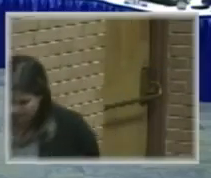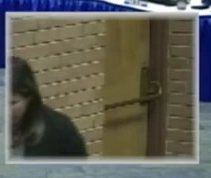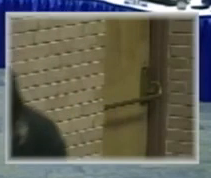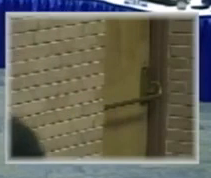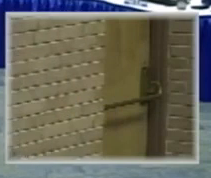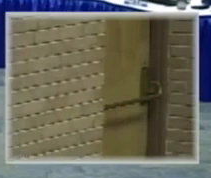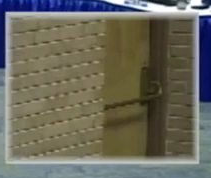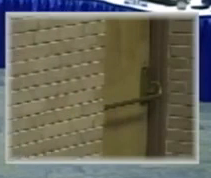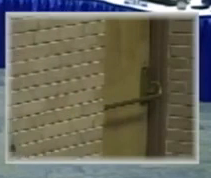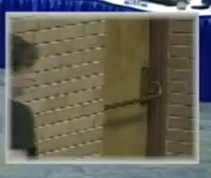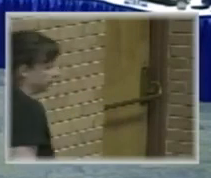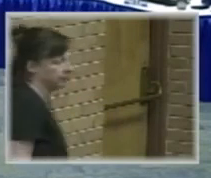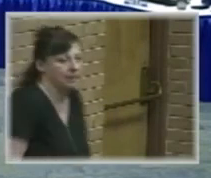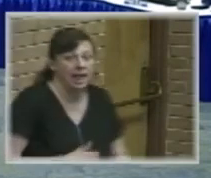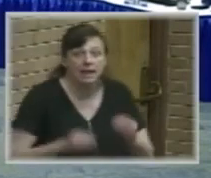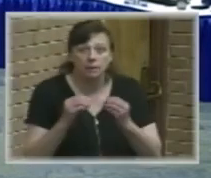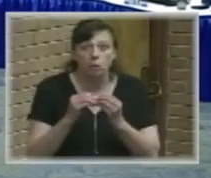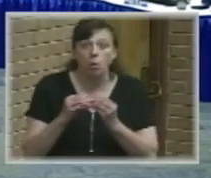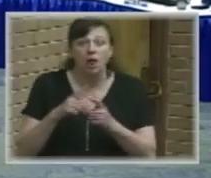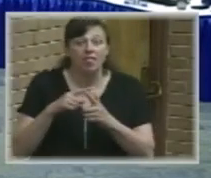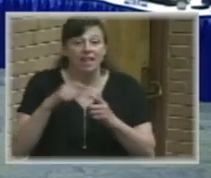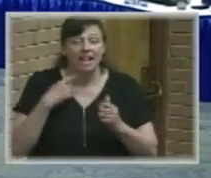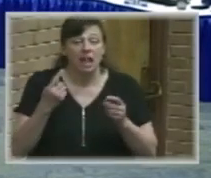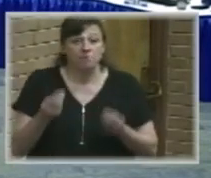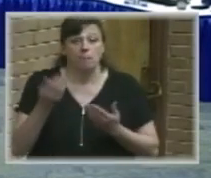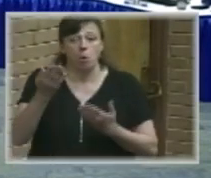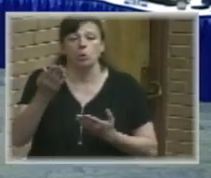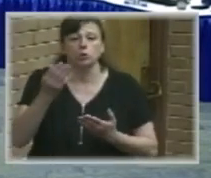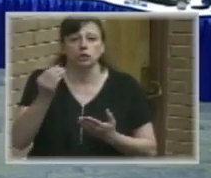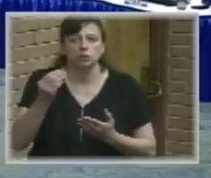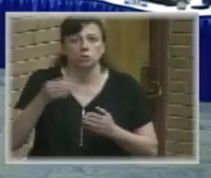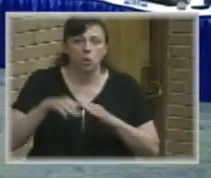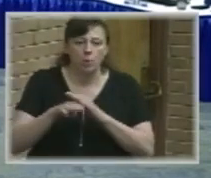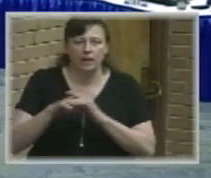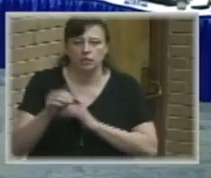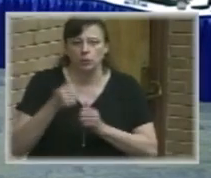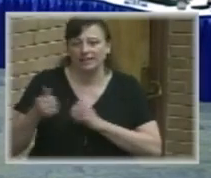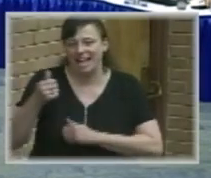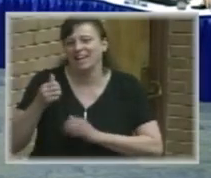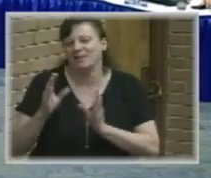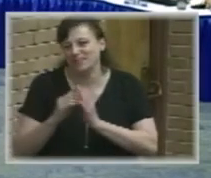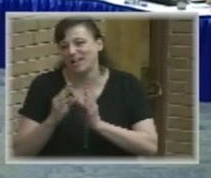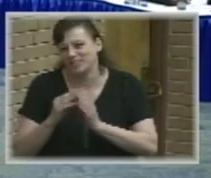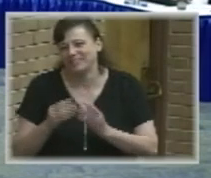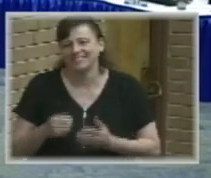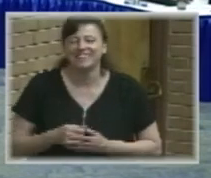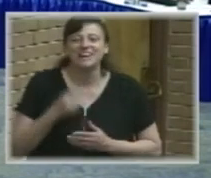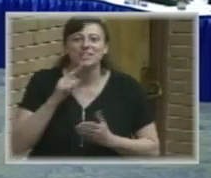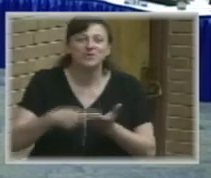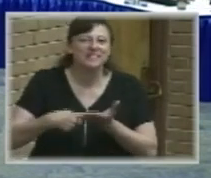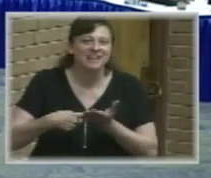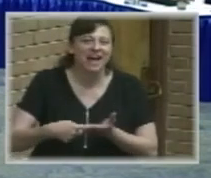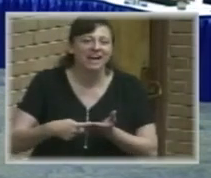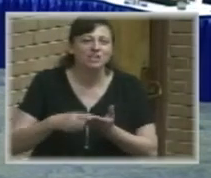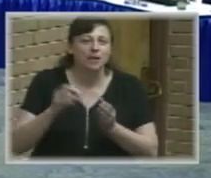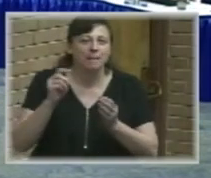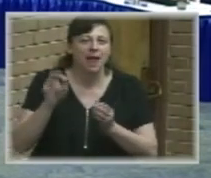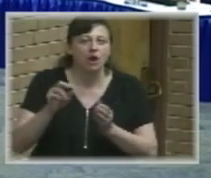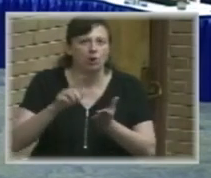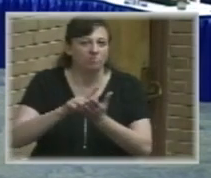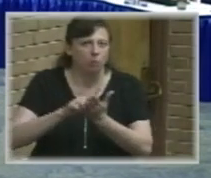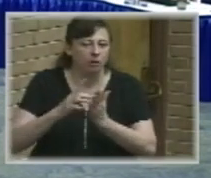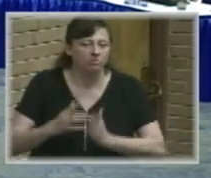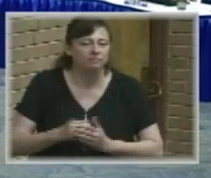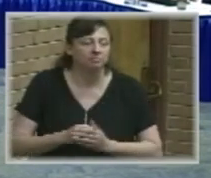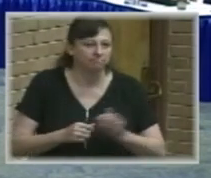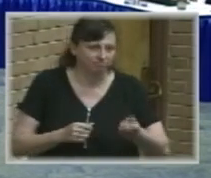Anything else? No. Then can I have a motion to go into executive session to discuss a matter of litigation?